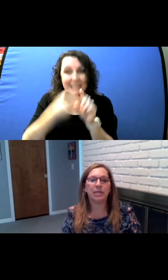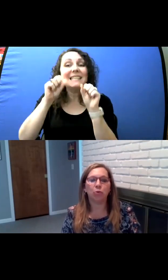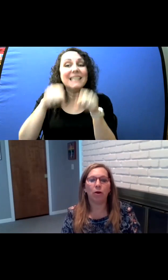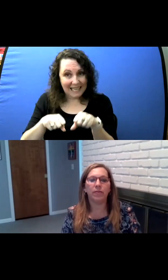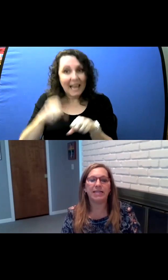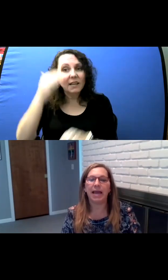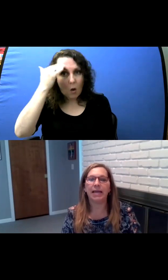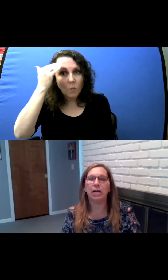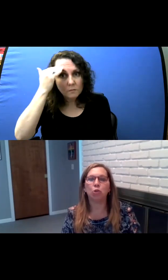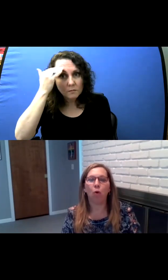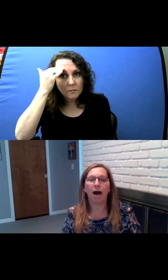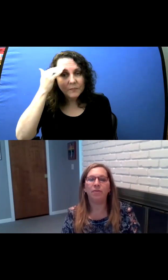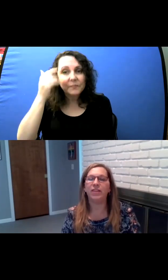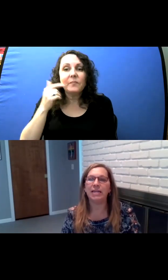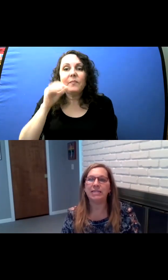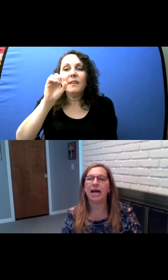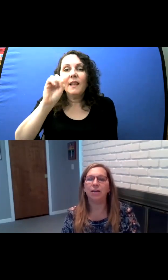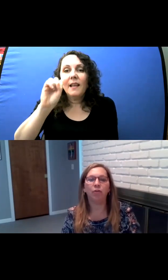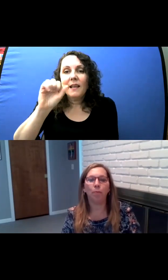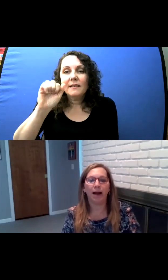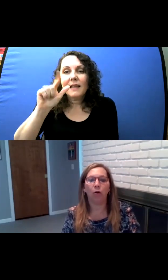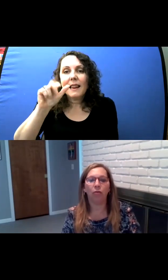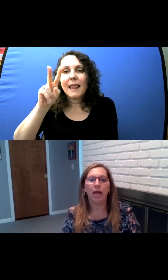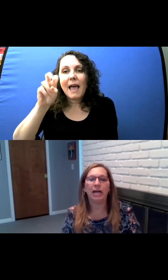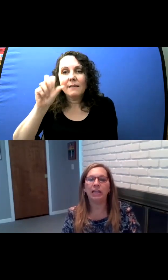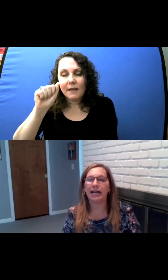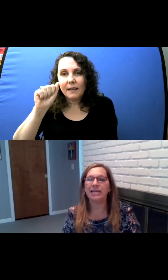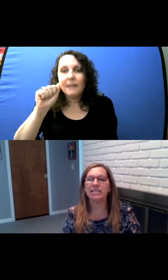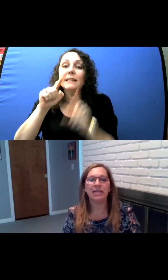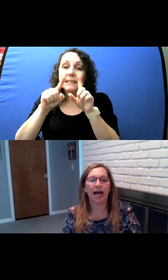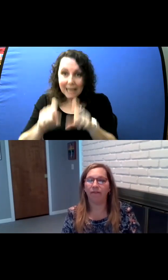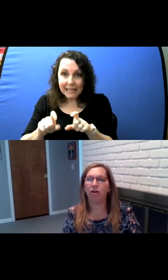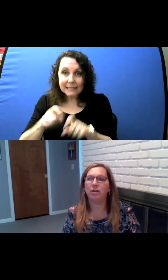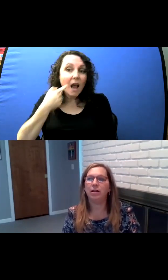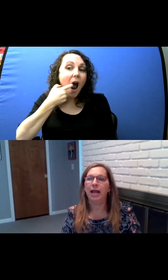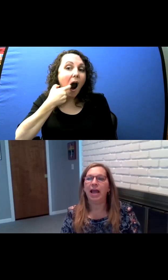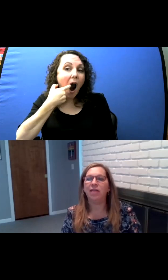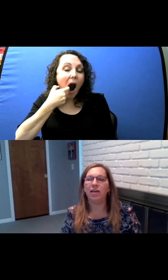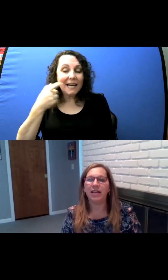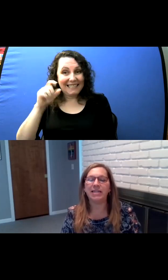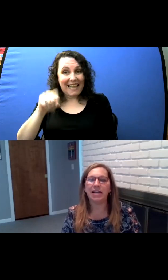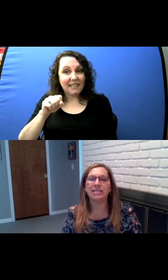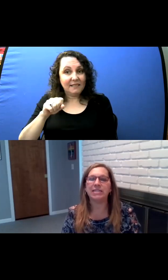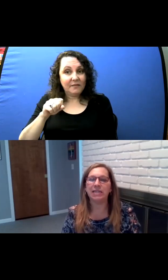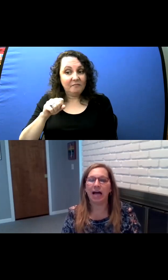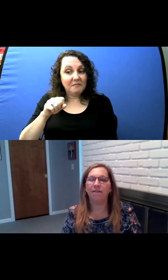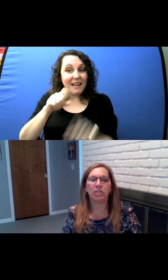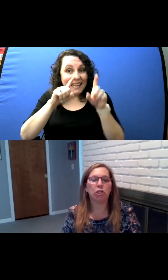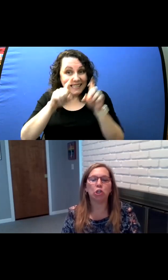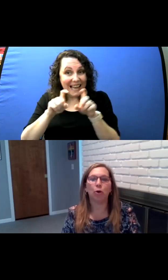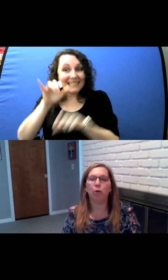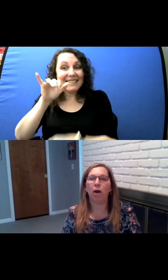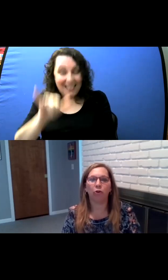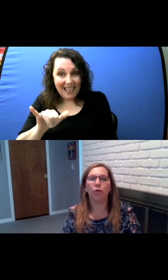test is where they take a swab of the inside of your mouth, collecting saliva, and then they test the saliva